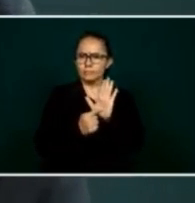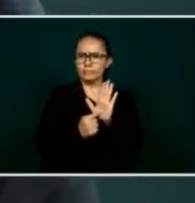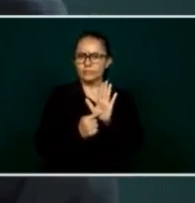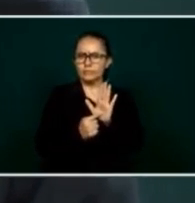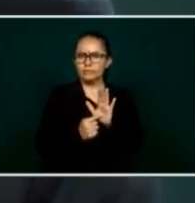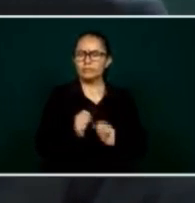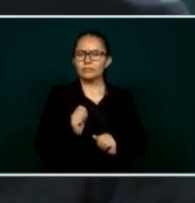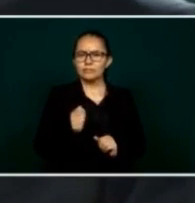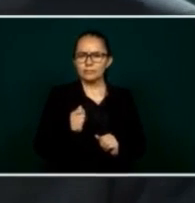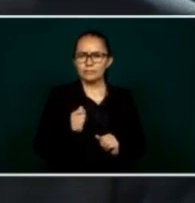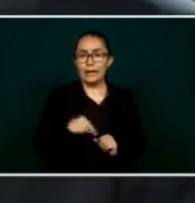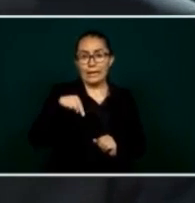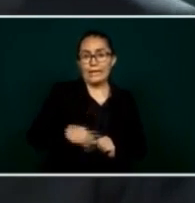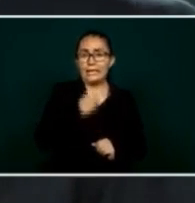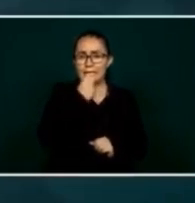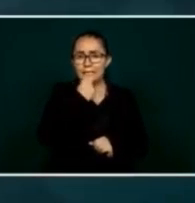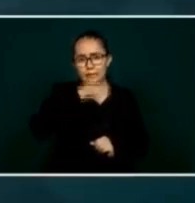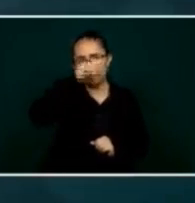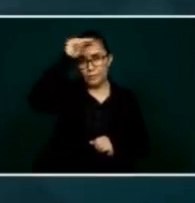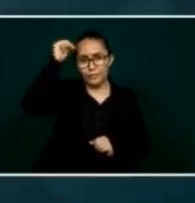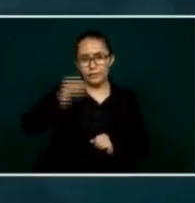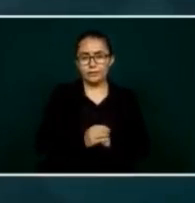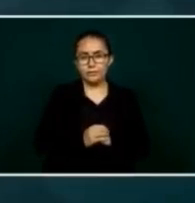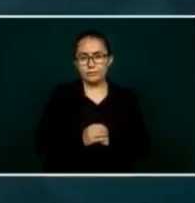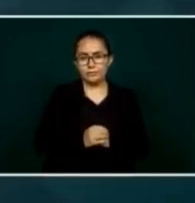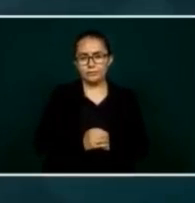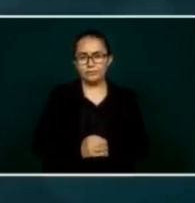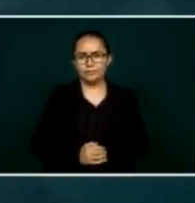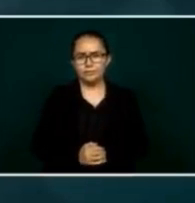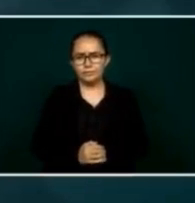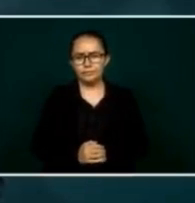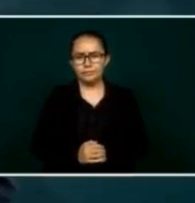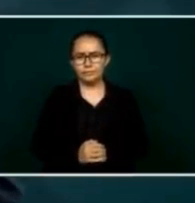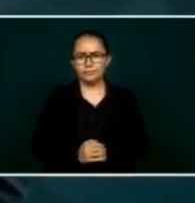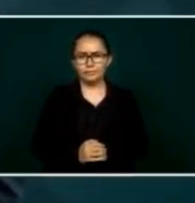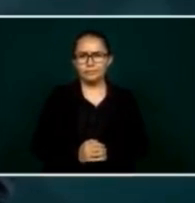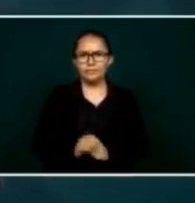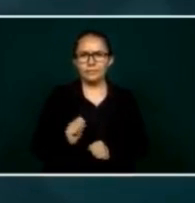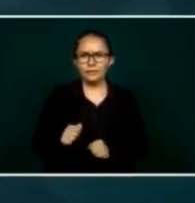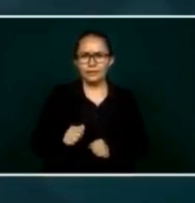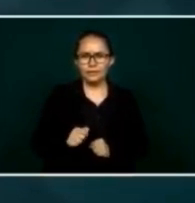what I need to underline from Tepic to the whole country